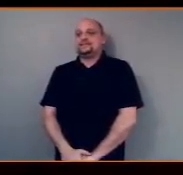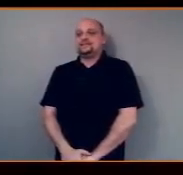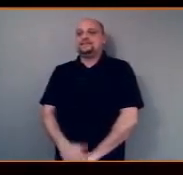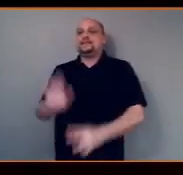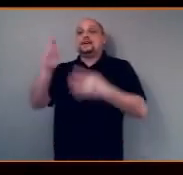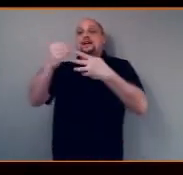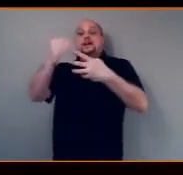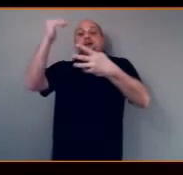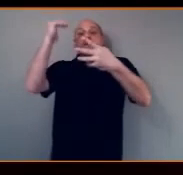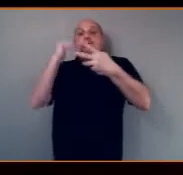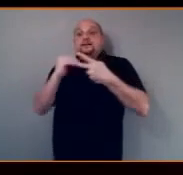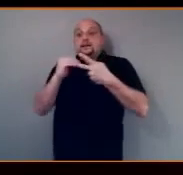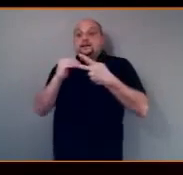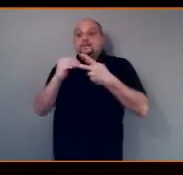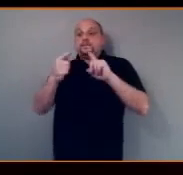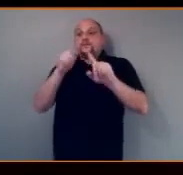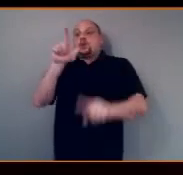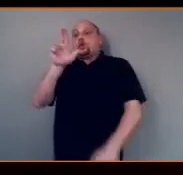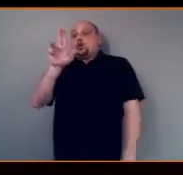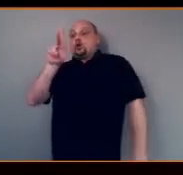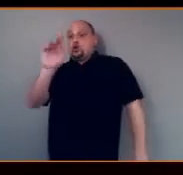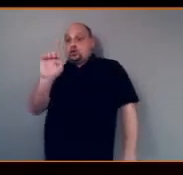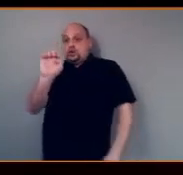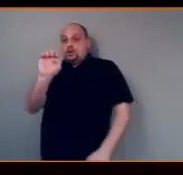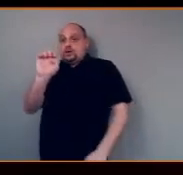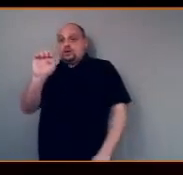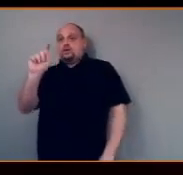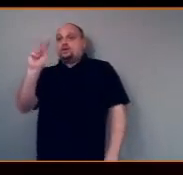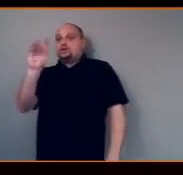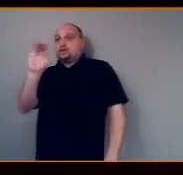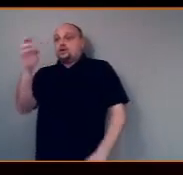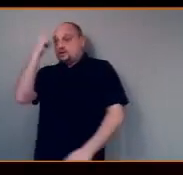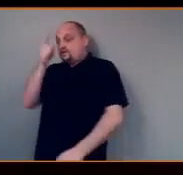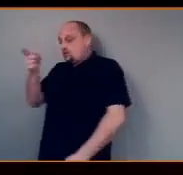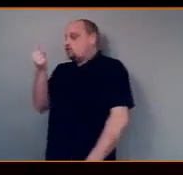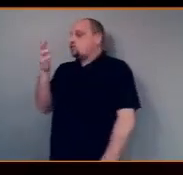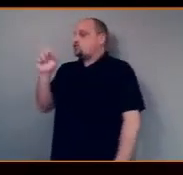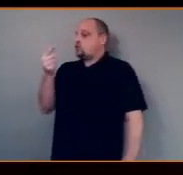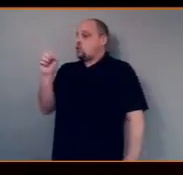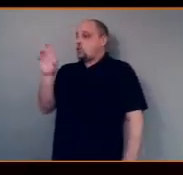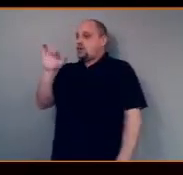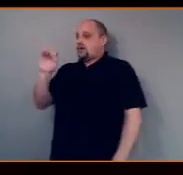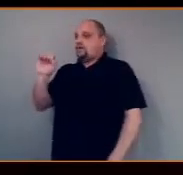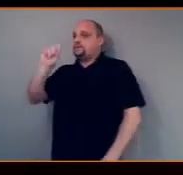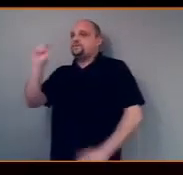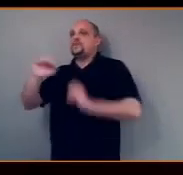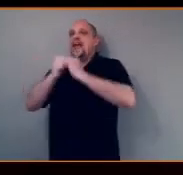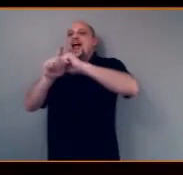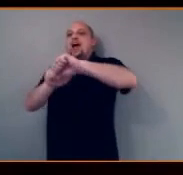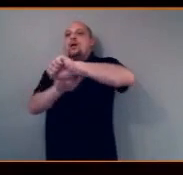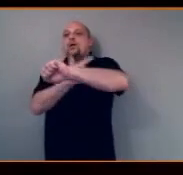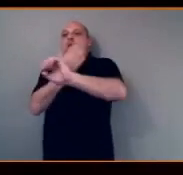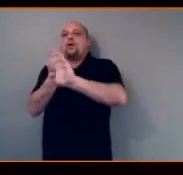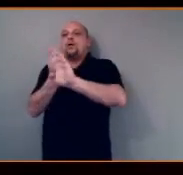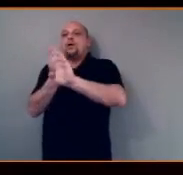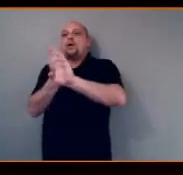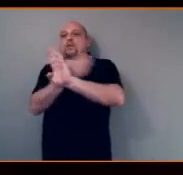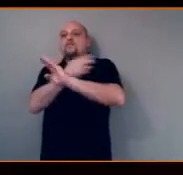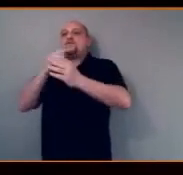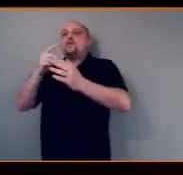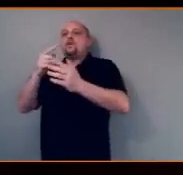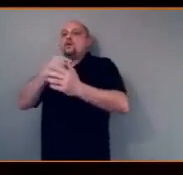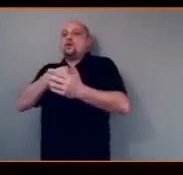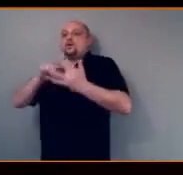next question from Luke on Twitter is for Gregorio. How long before Perseverance gets driving around?